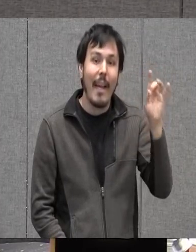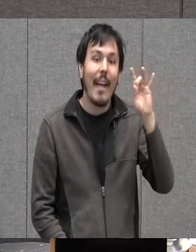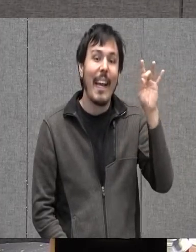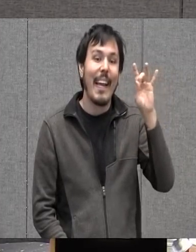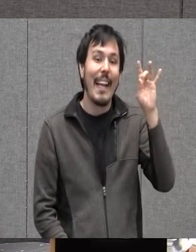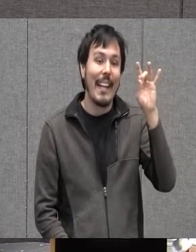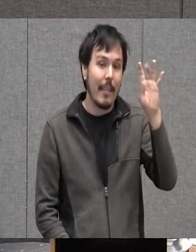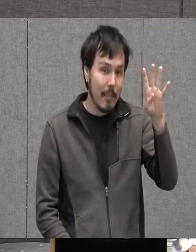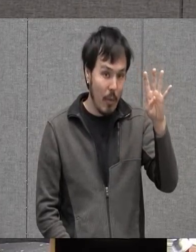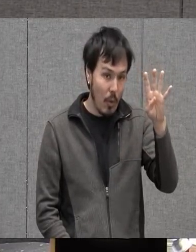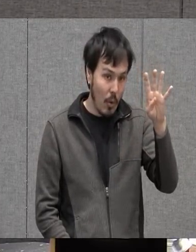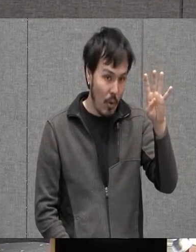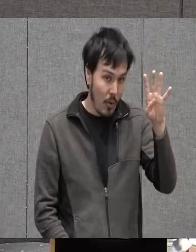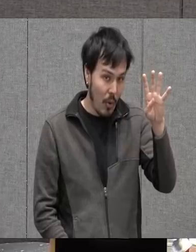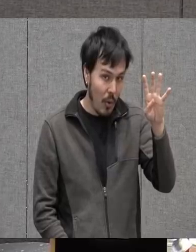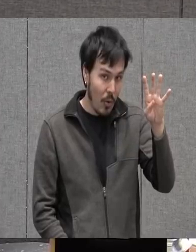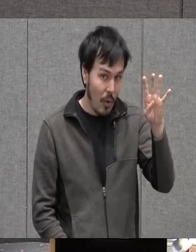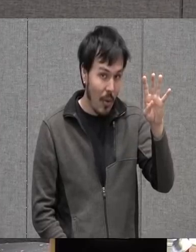84,